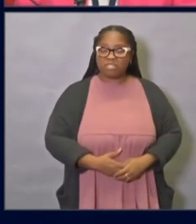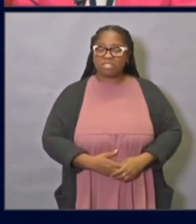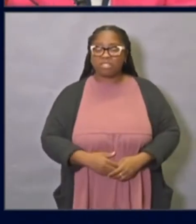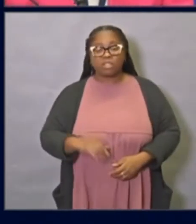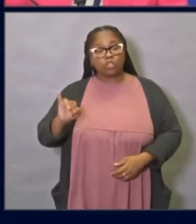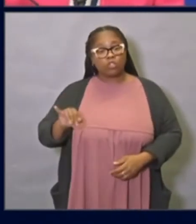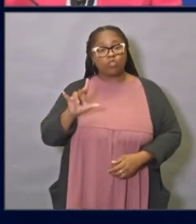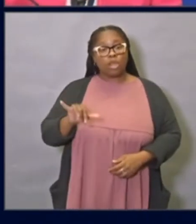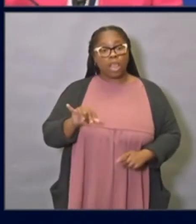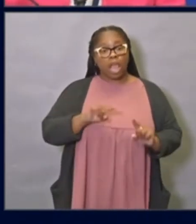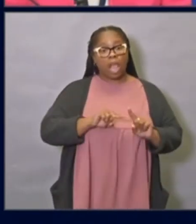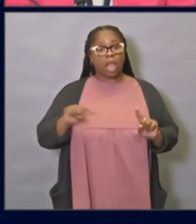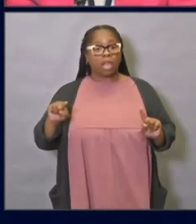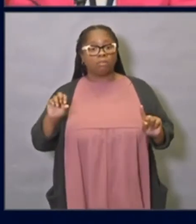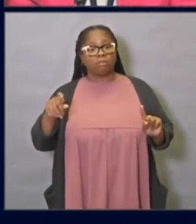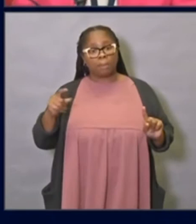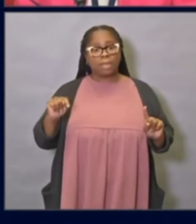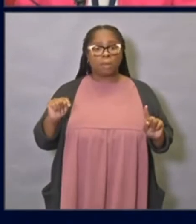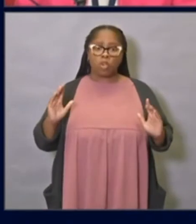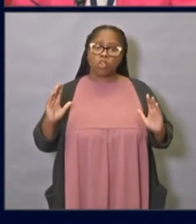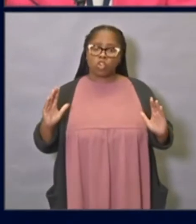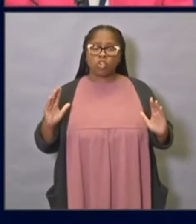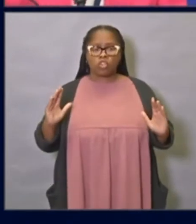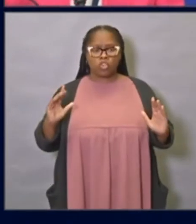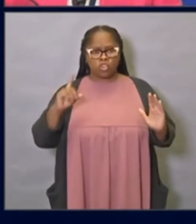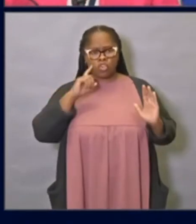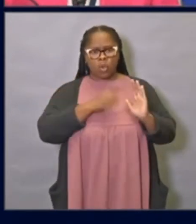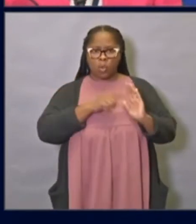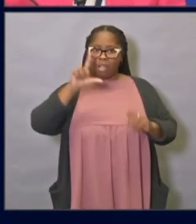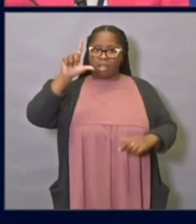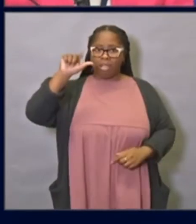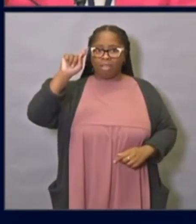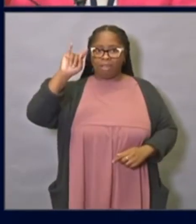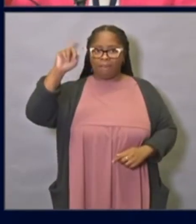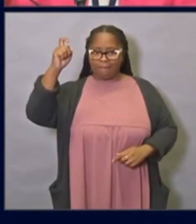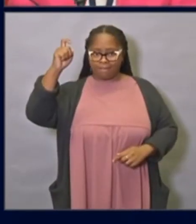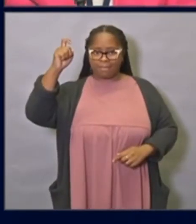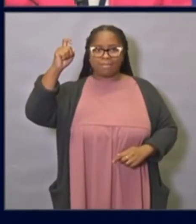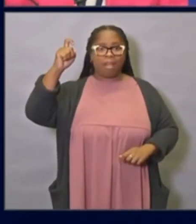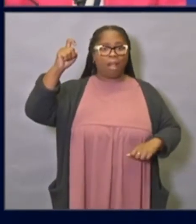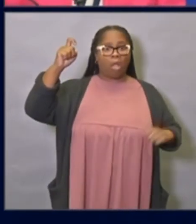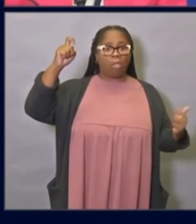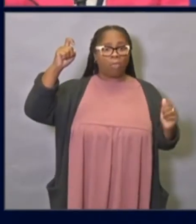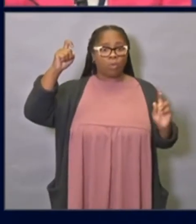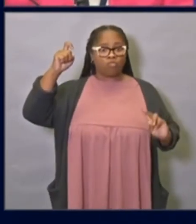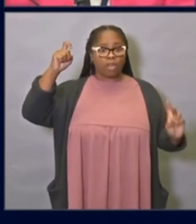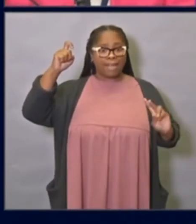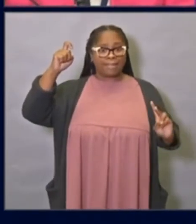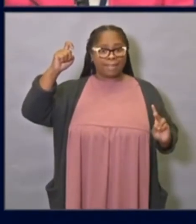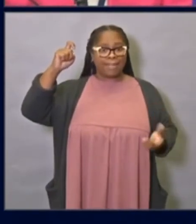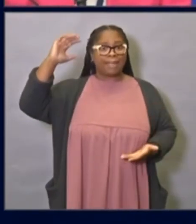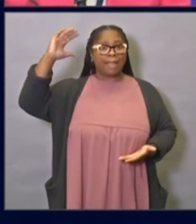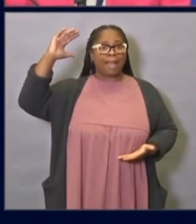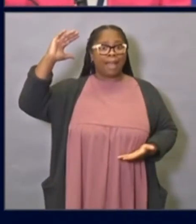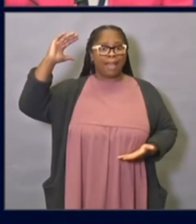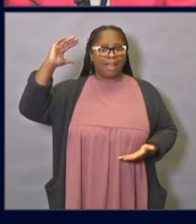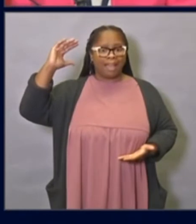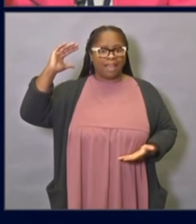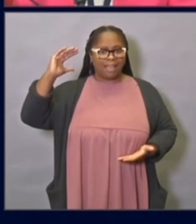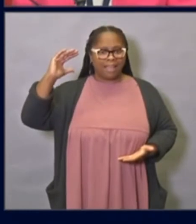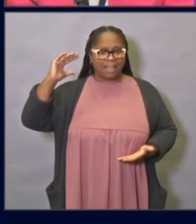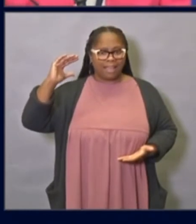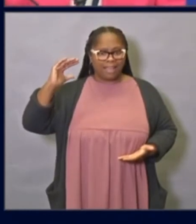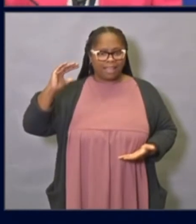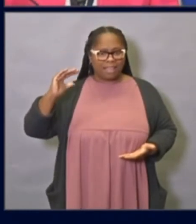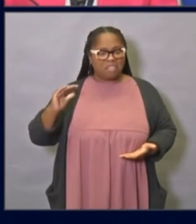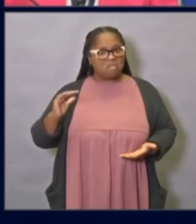through mid-September, we saw the gap between Latinx residents and all other residents begin to close. At its